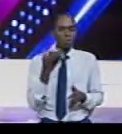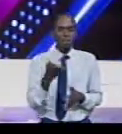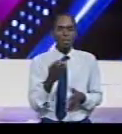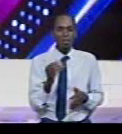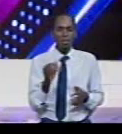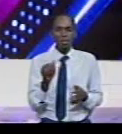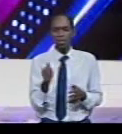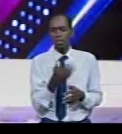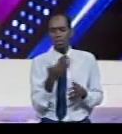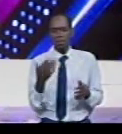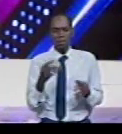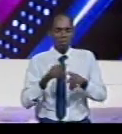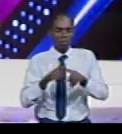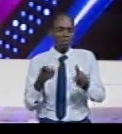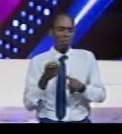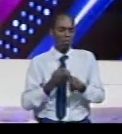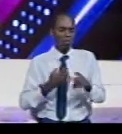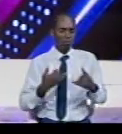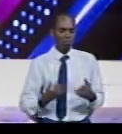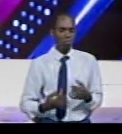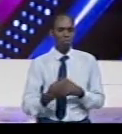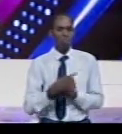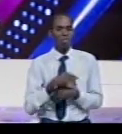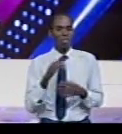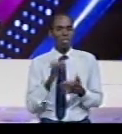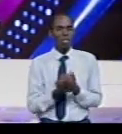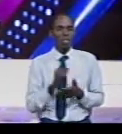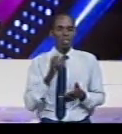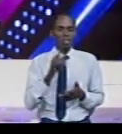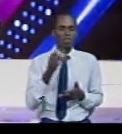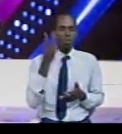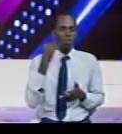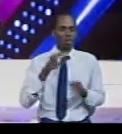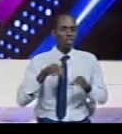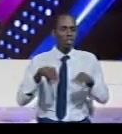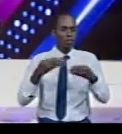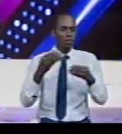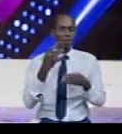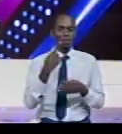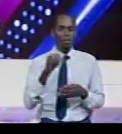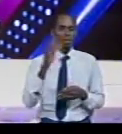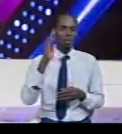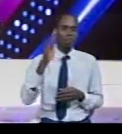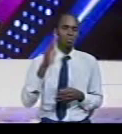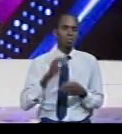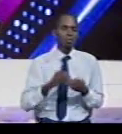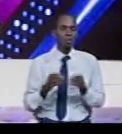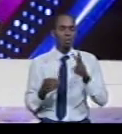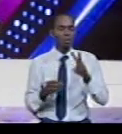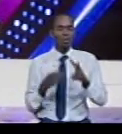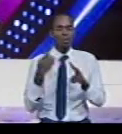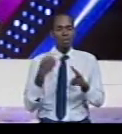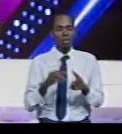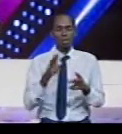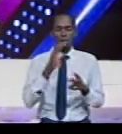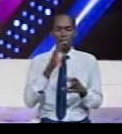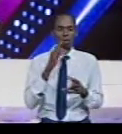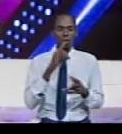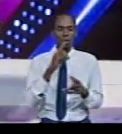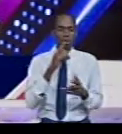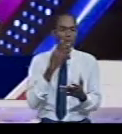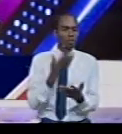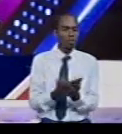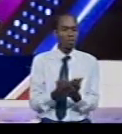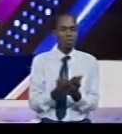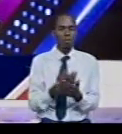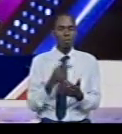the present day. That now he was giving the testimony number two, the evident purpose of